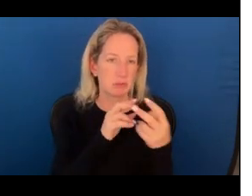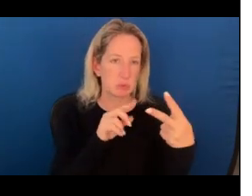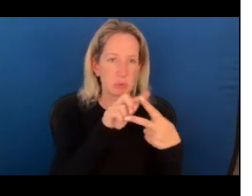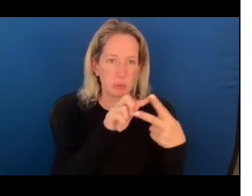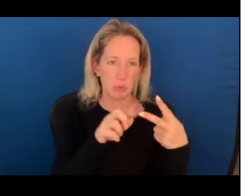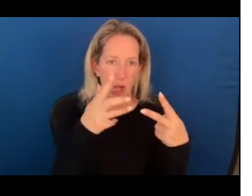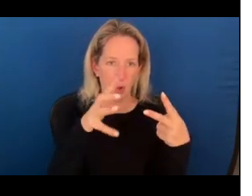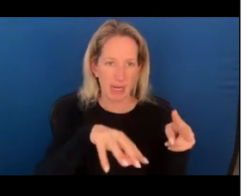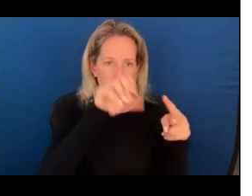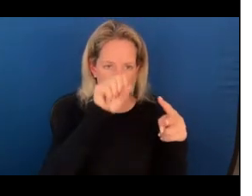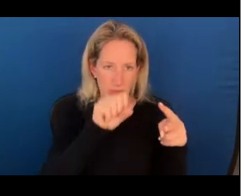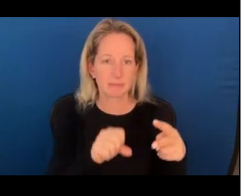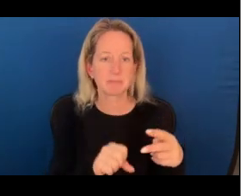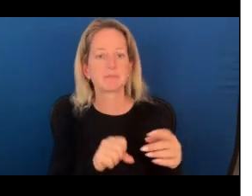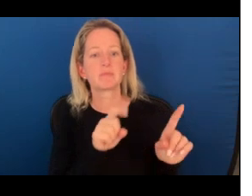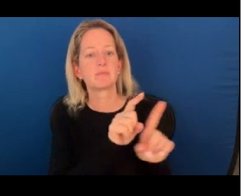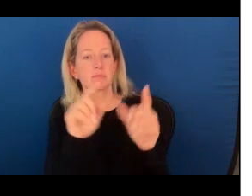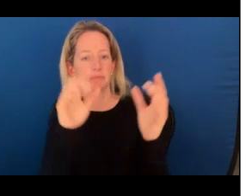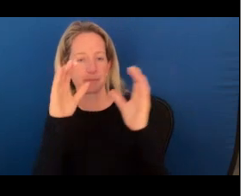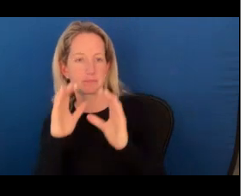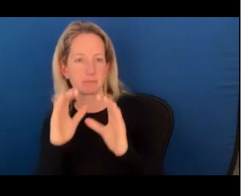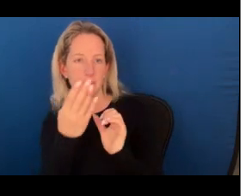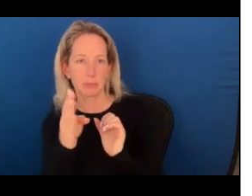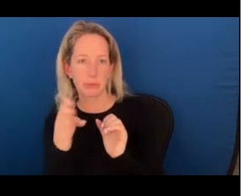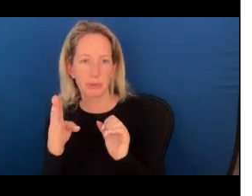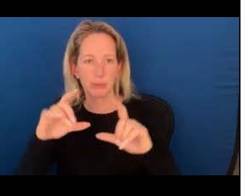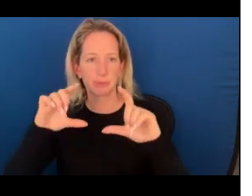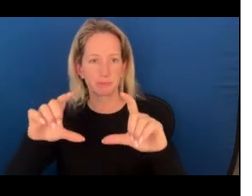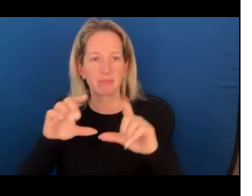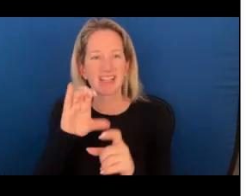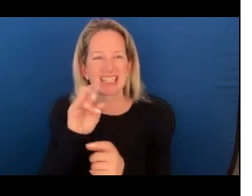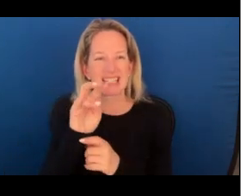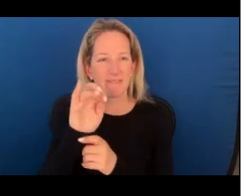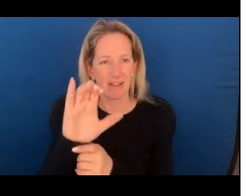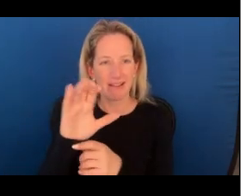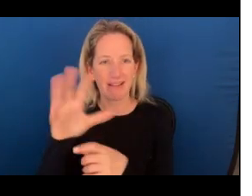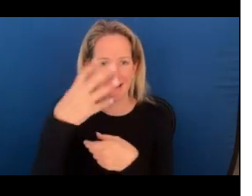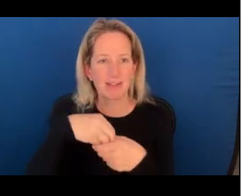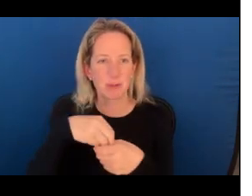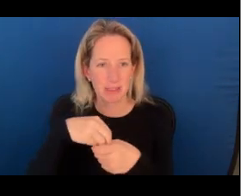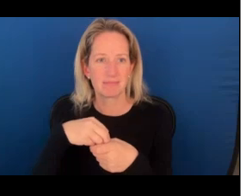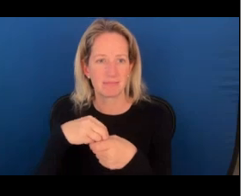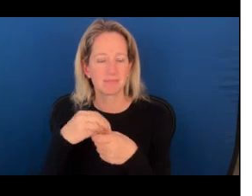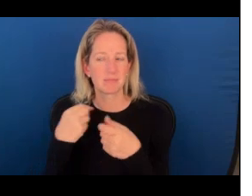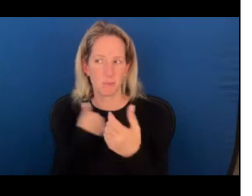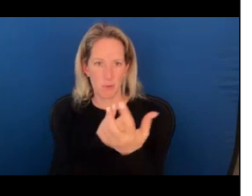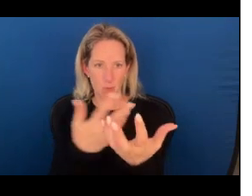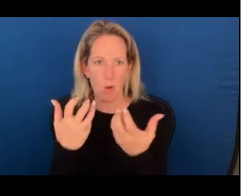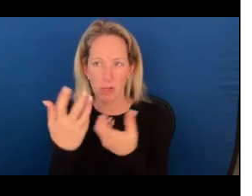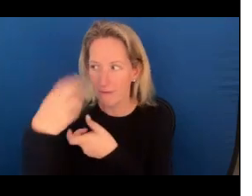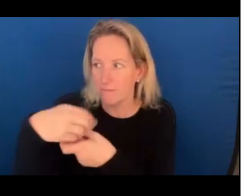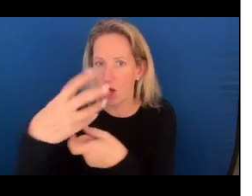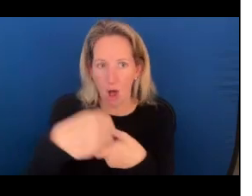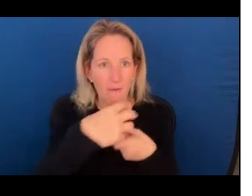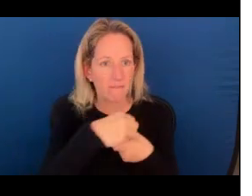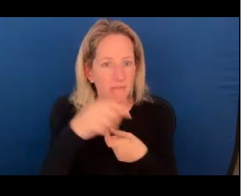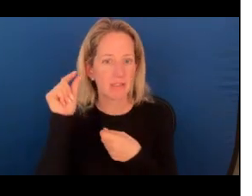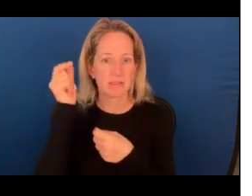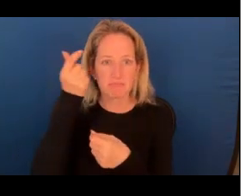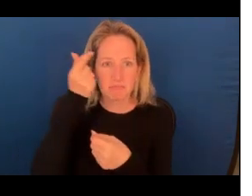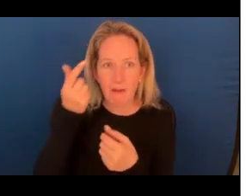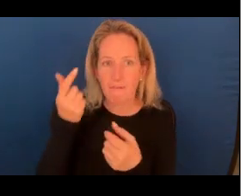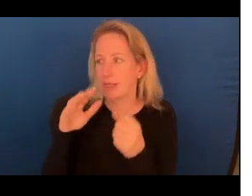We're doing civic engagement to involve our community and what they can do